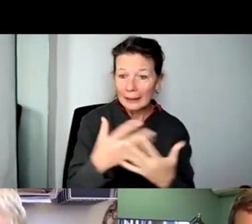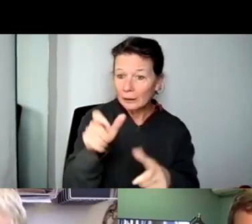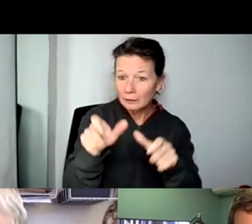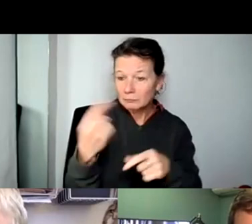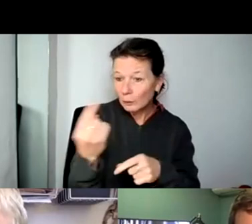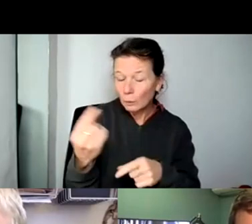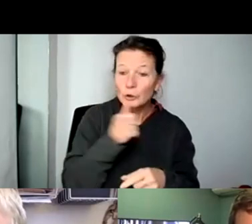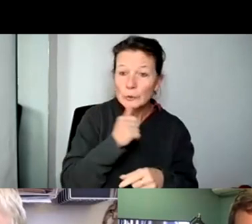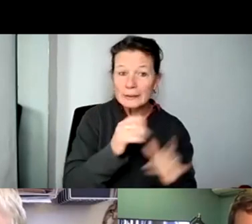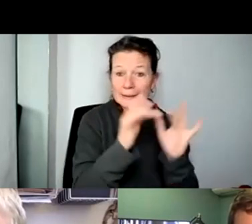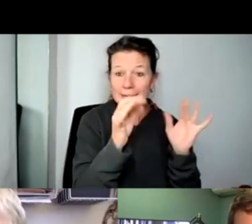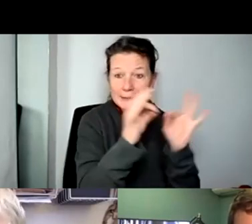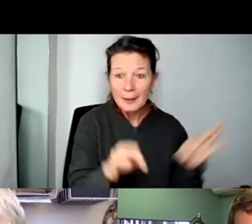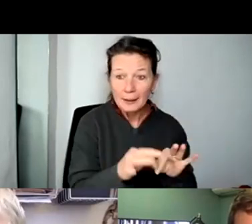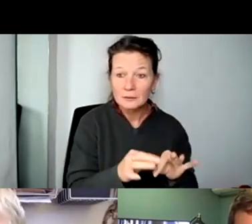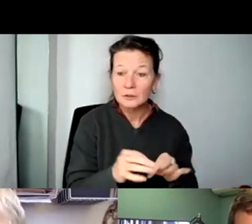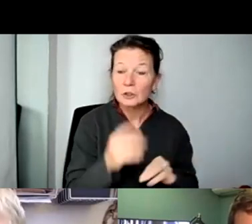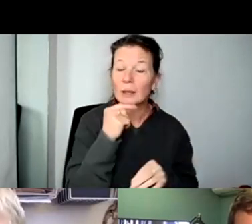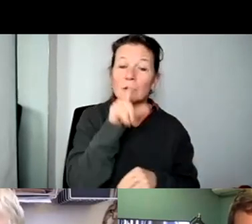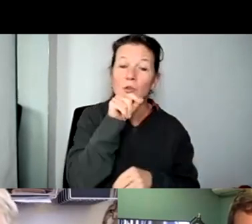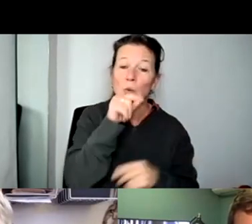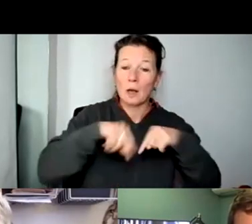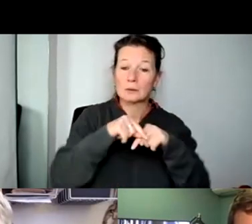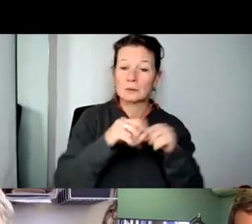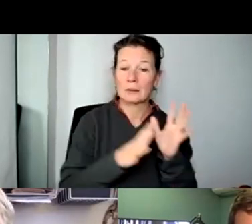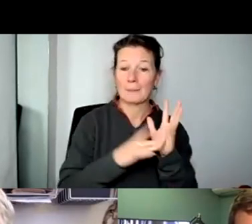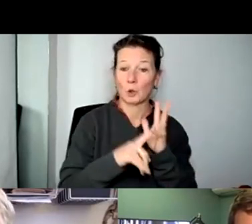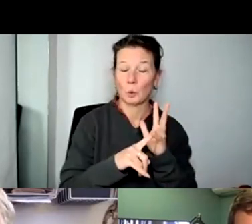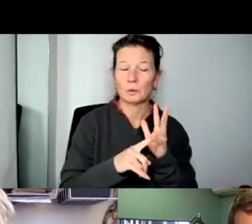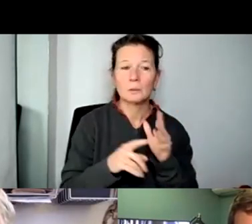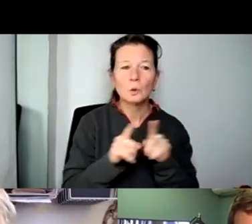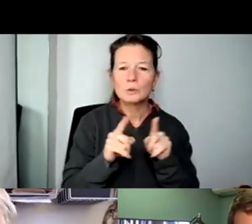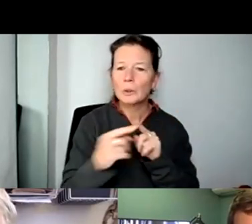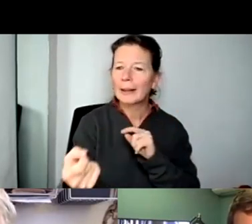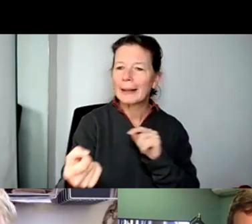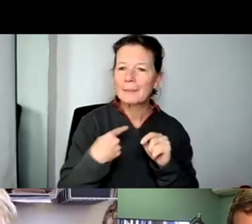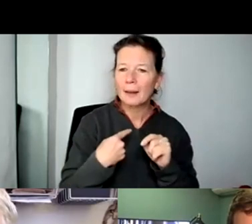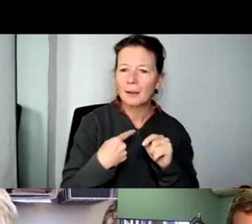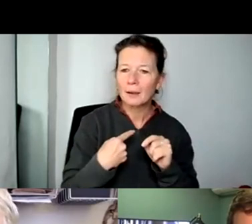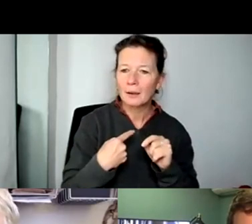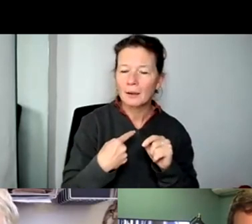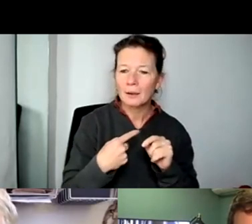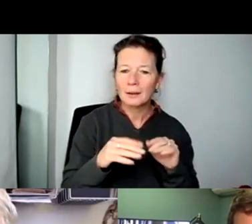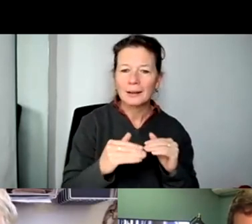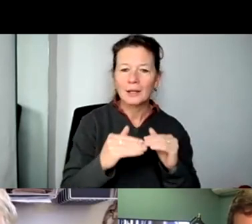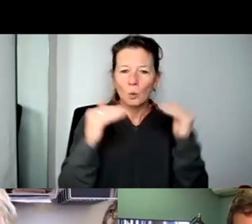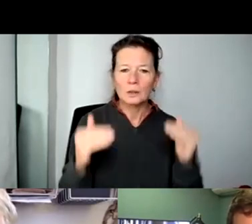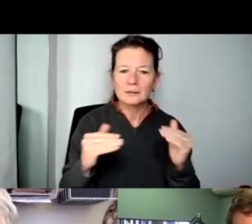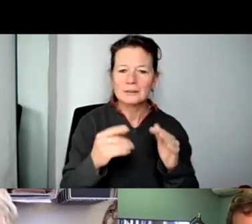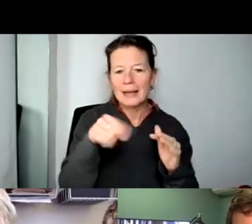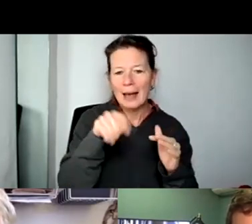I think you can tweet us at We Are The MU, but also emails at